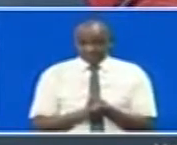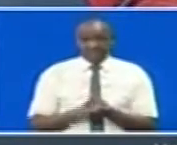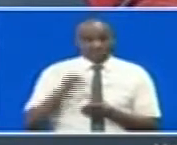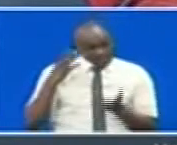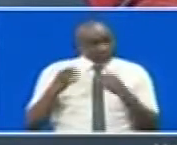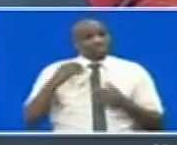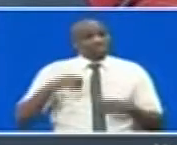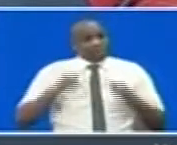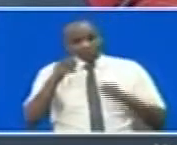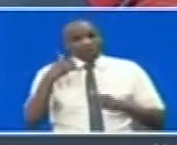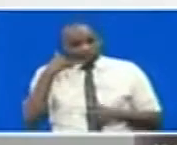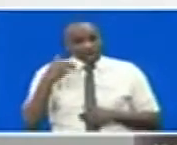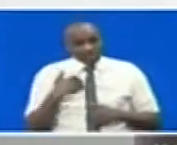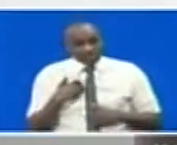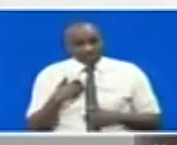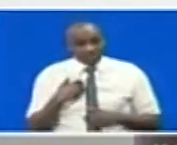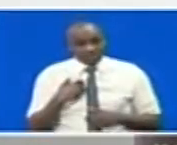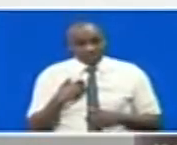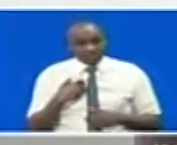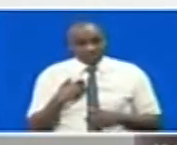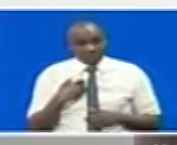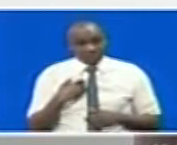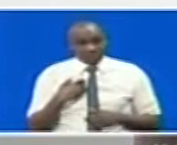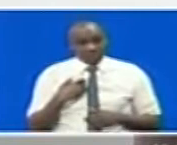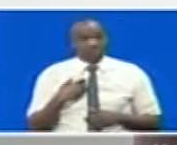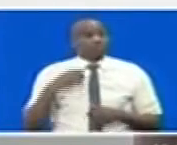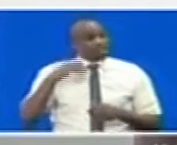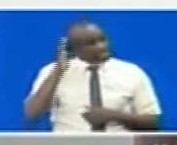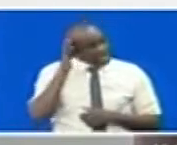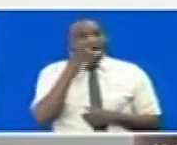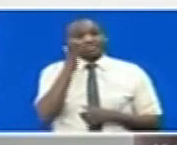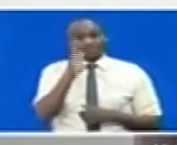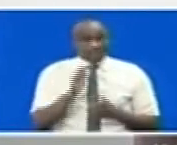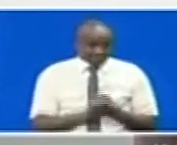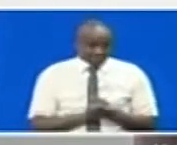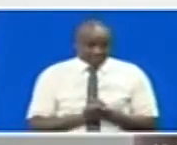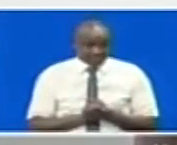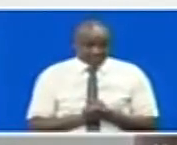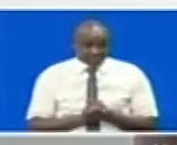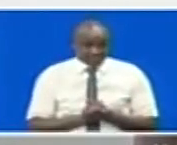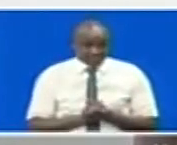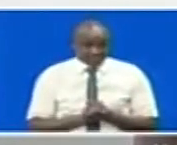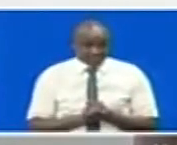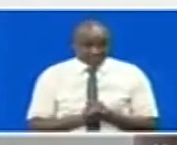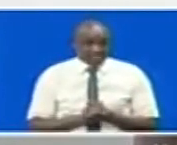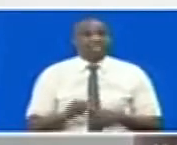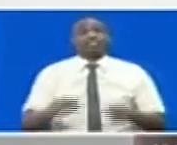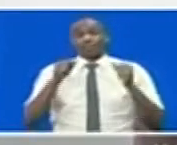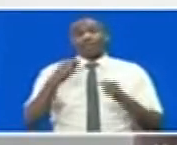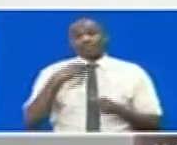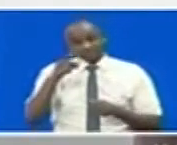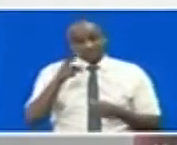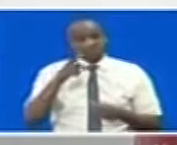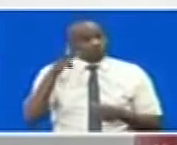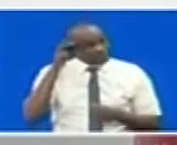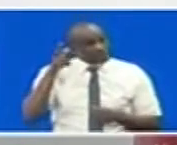chairman on phone, because it will be interesting to get his response to that. Bwana Chairman, I don't know if you've